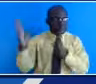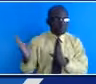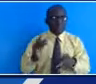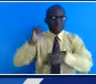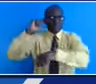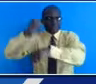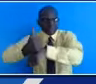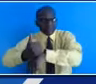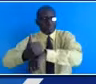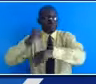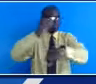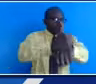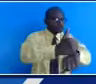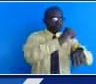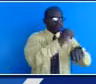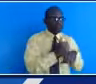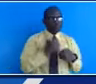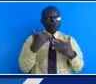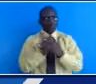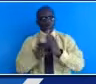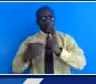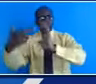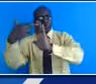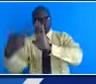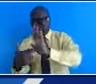of policies. So, Bridget, please, if you would.